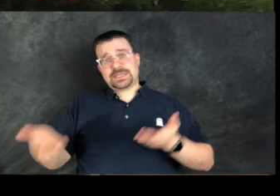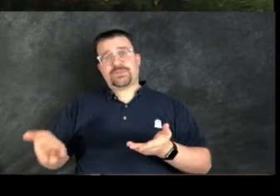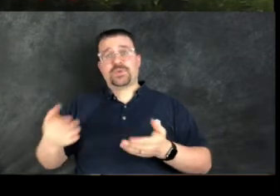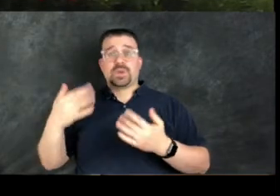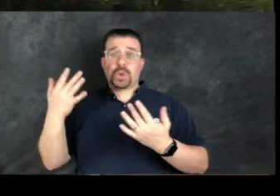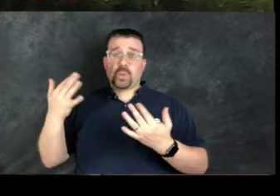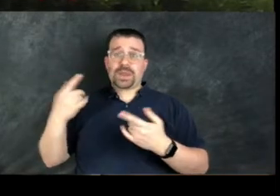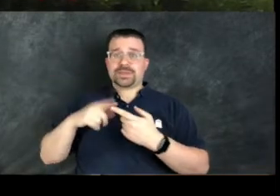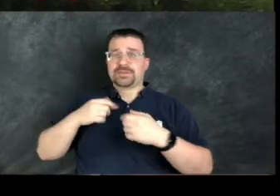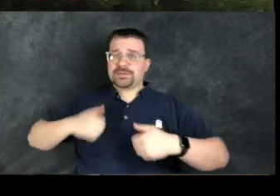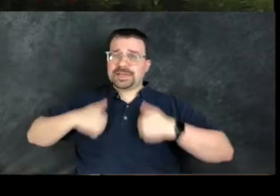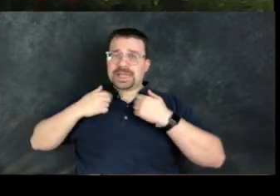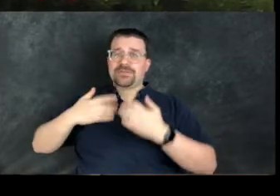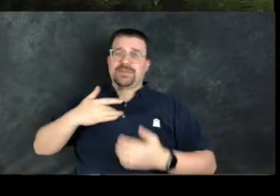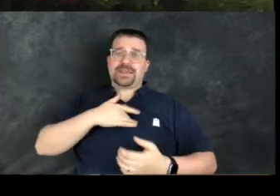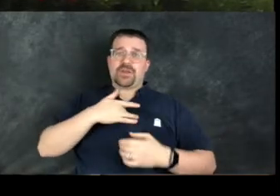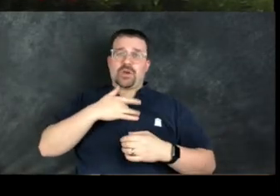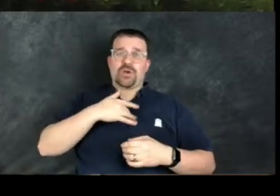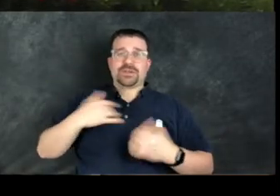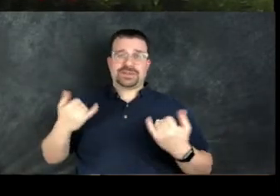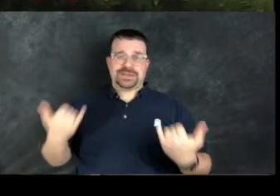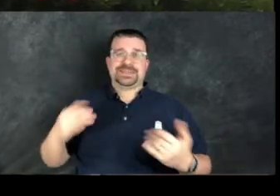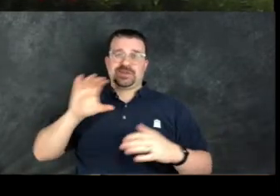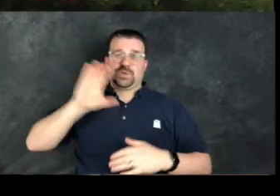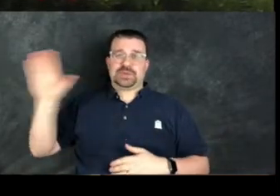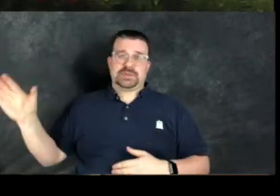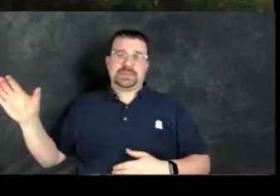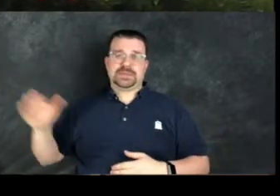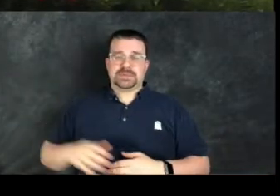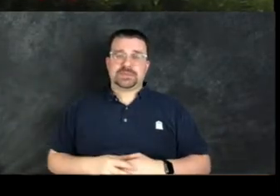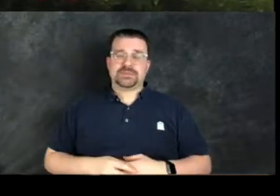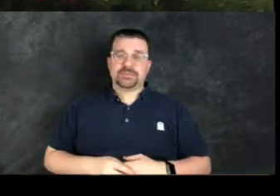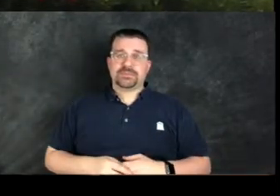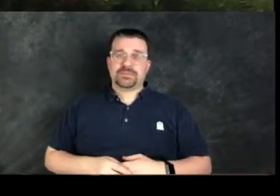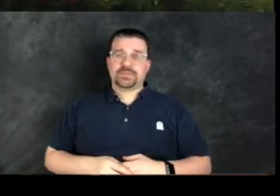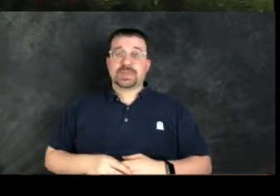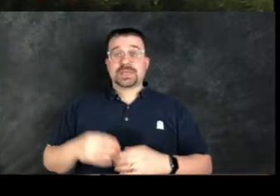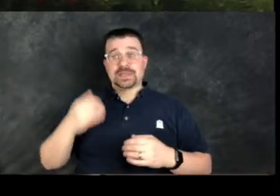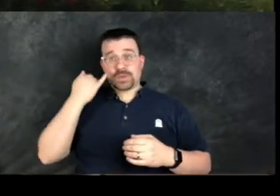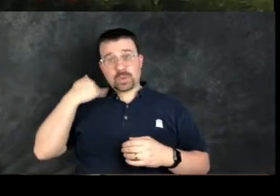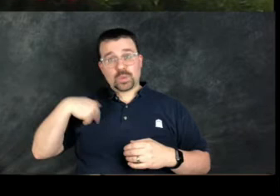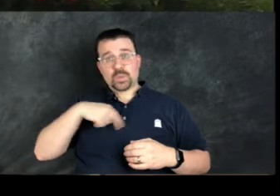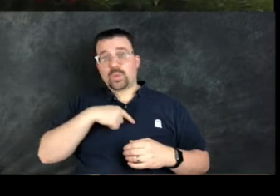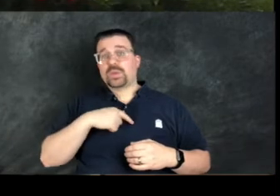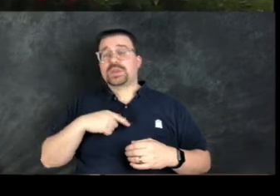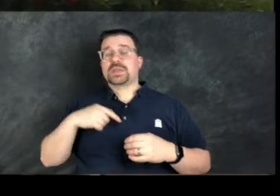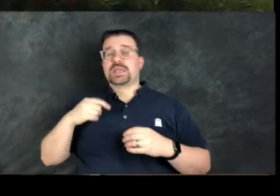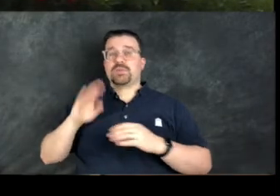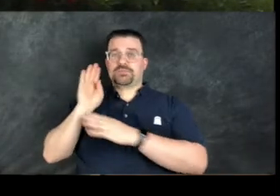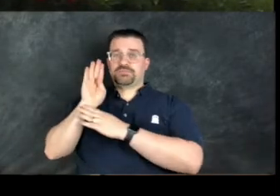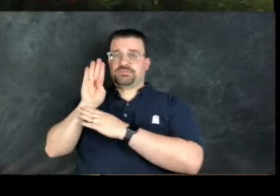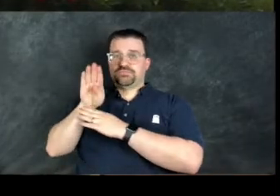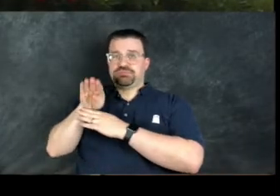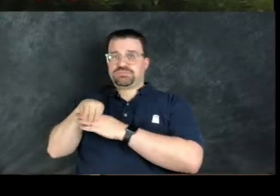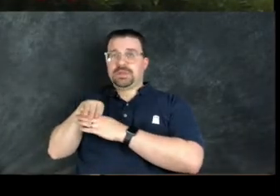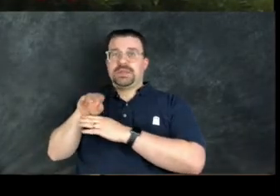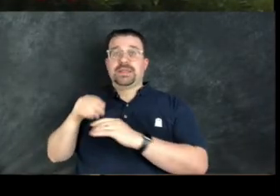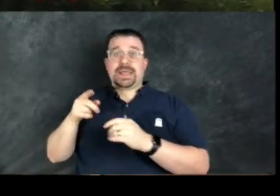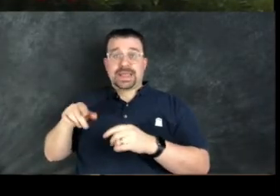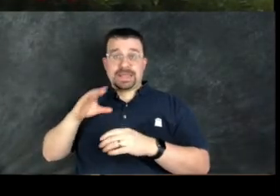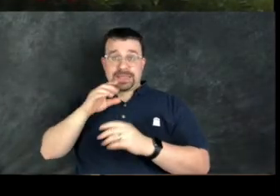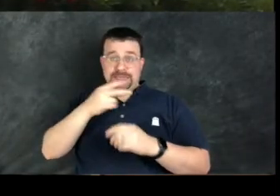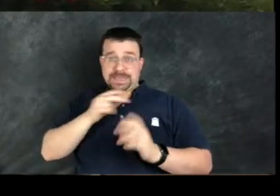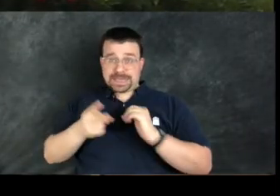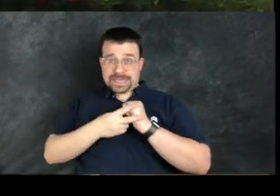our hearts this Christmas. If we'll let down that drawbridge that keeps Christ at a distance in our lives